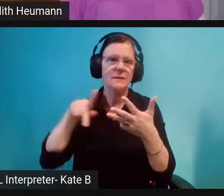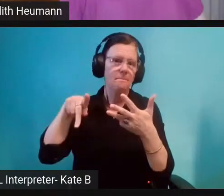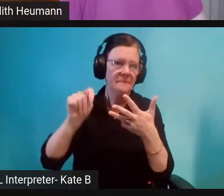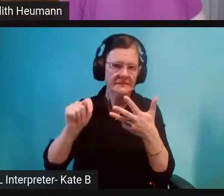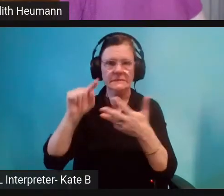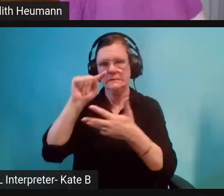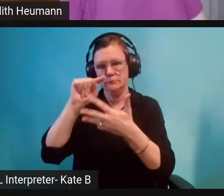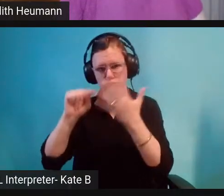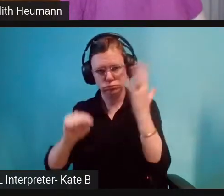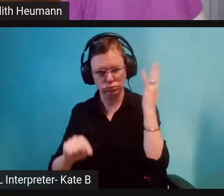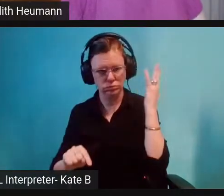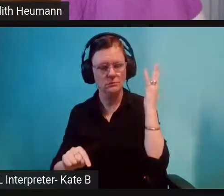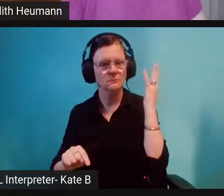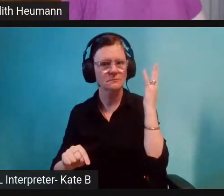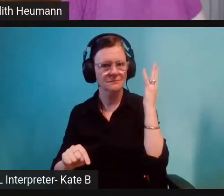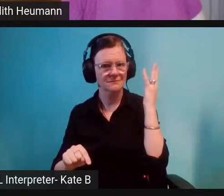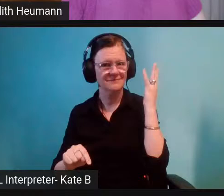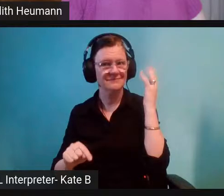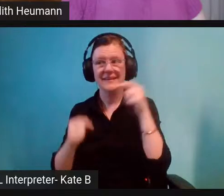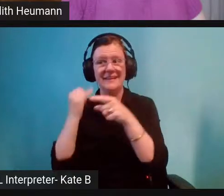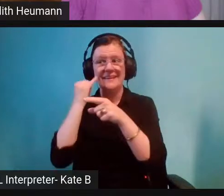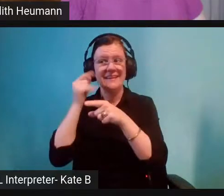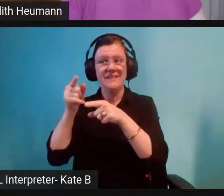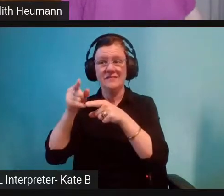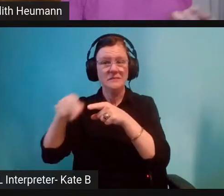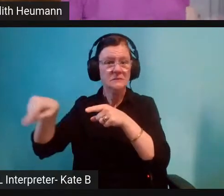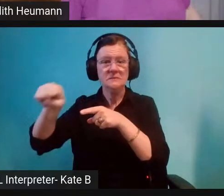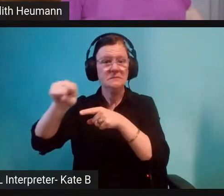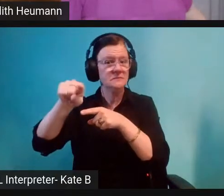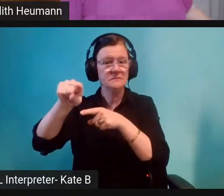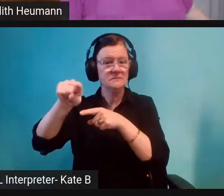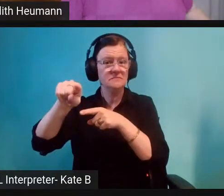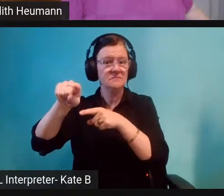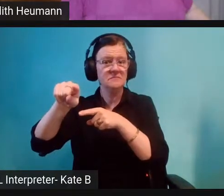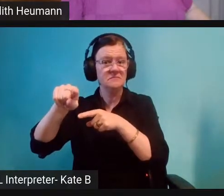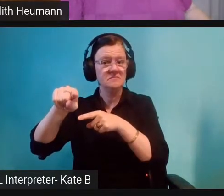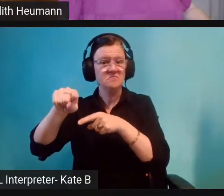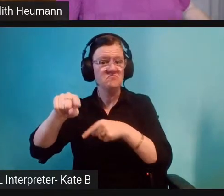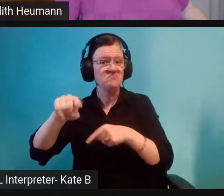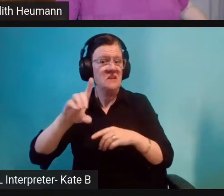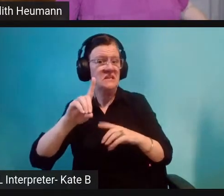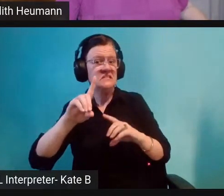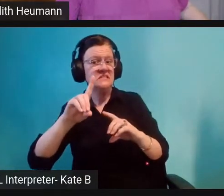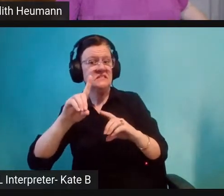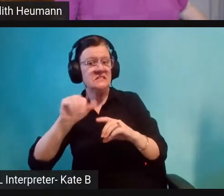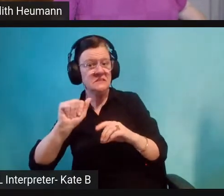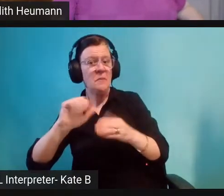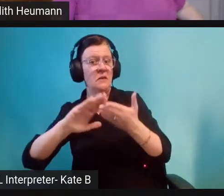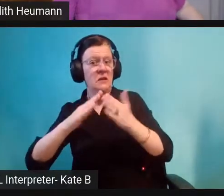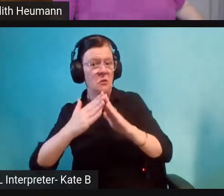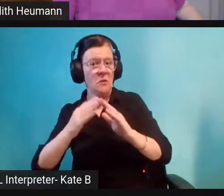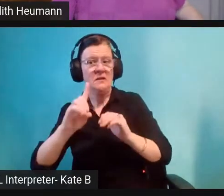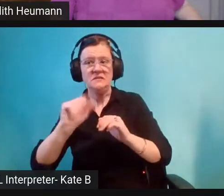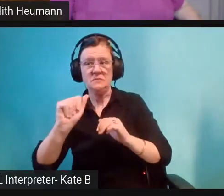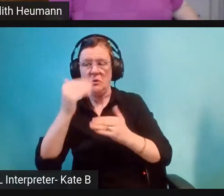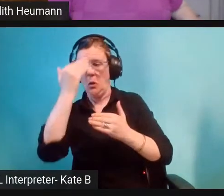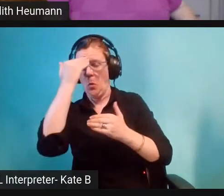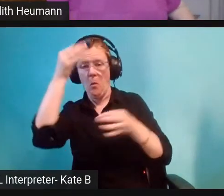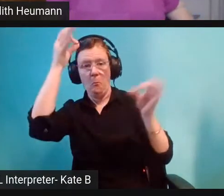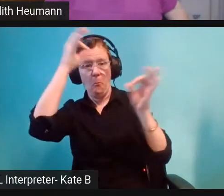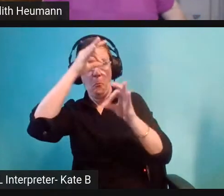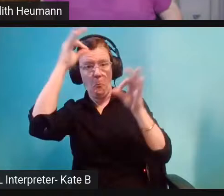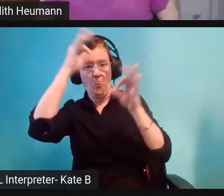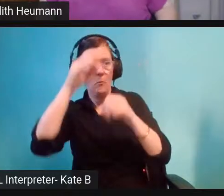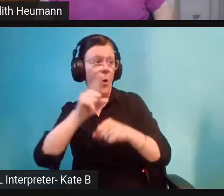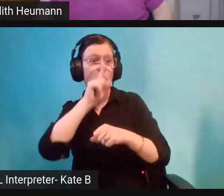therapists. If those individuals are devoid of knowledge about what quality